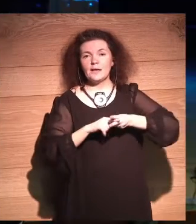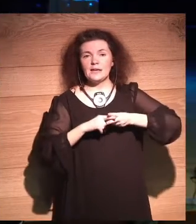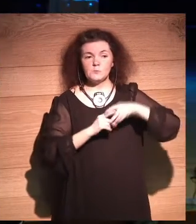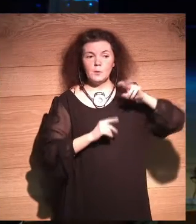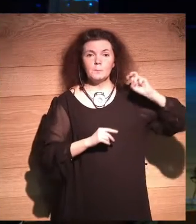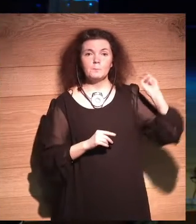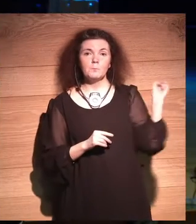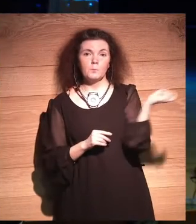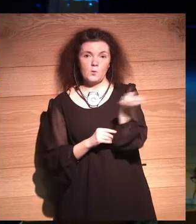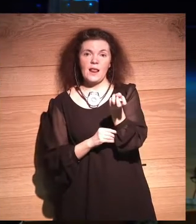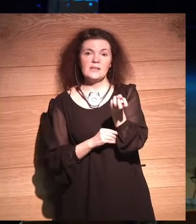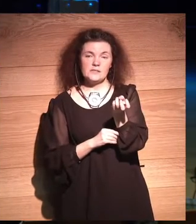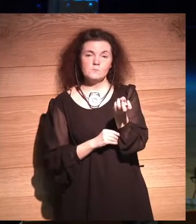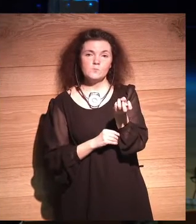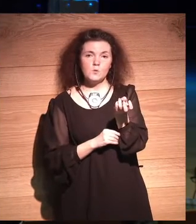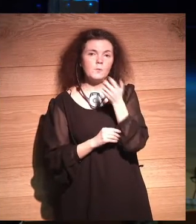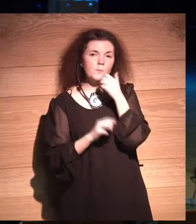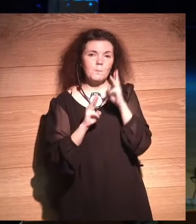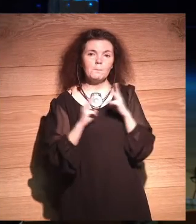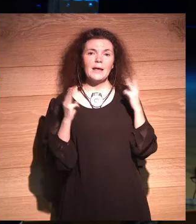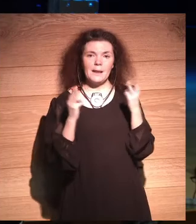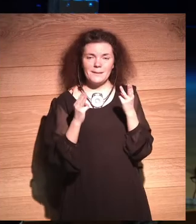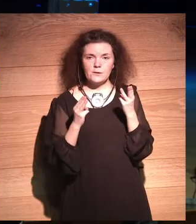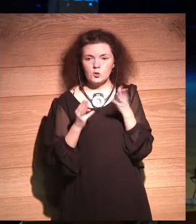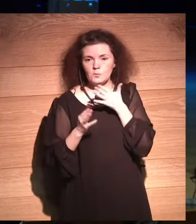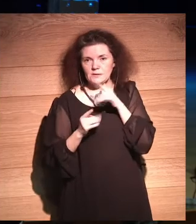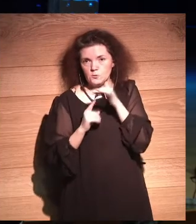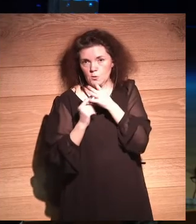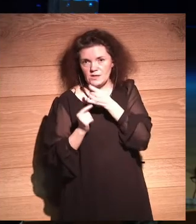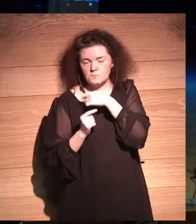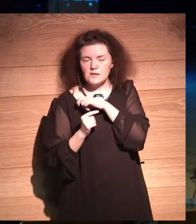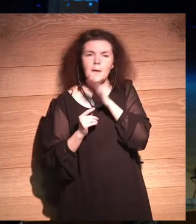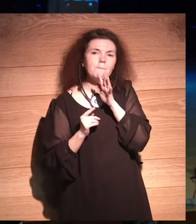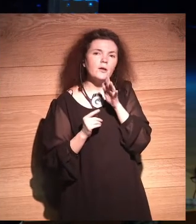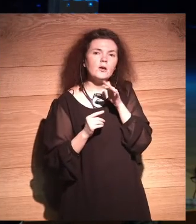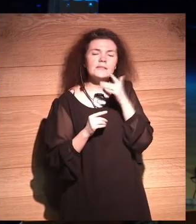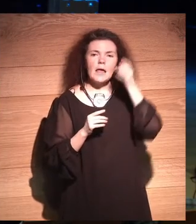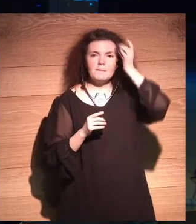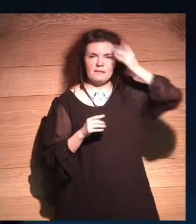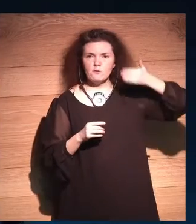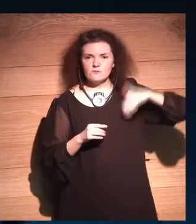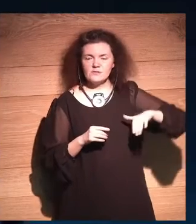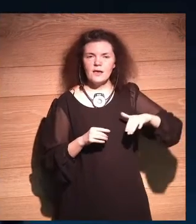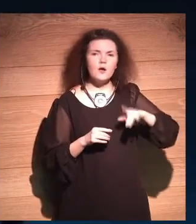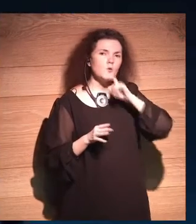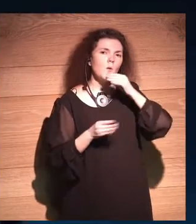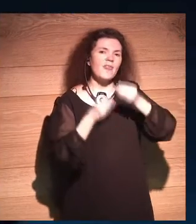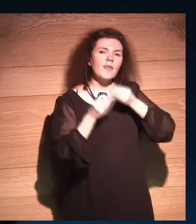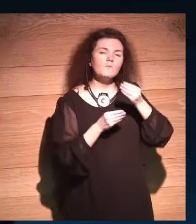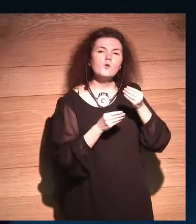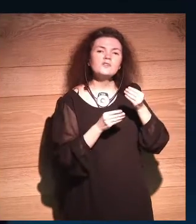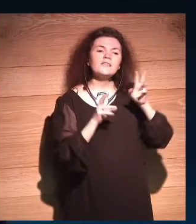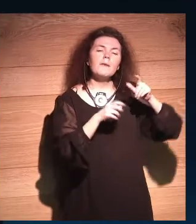with pluralism mechanisms like a parliament. And this is quite